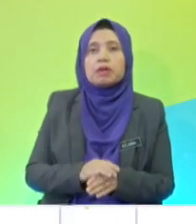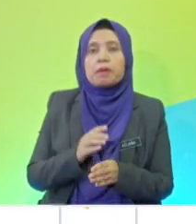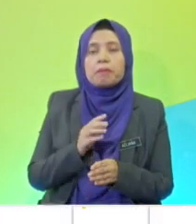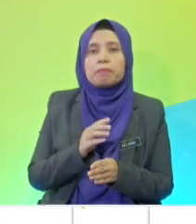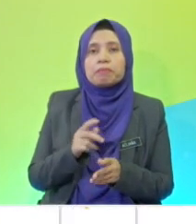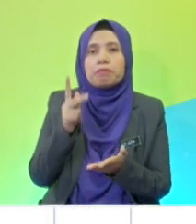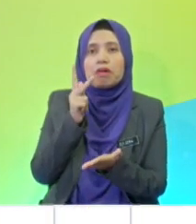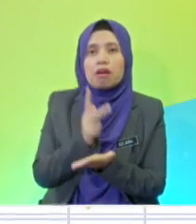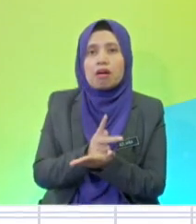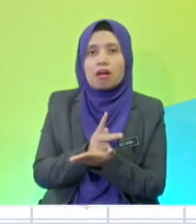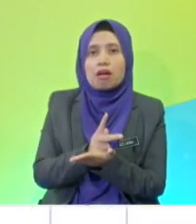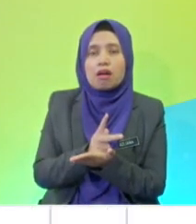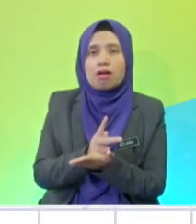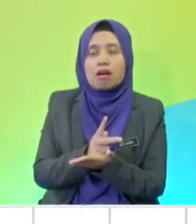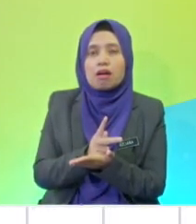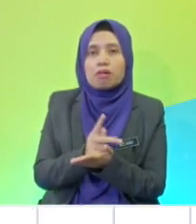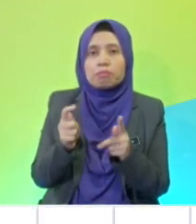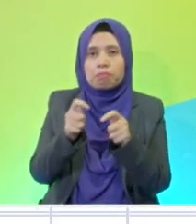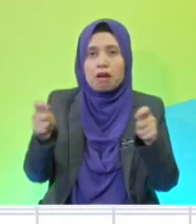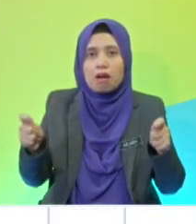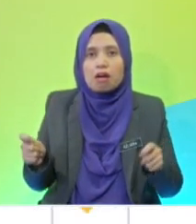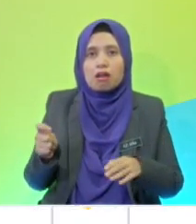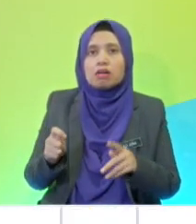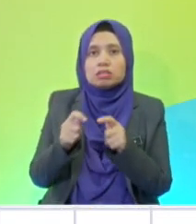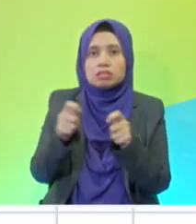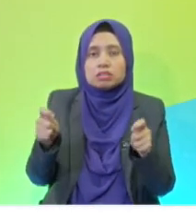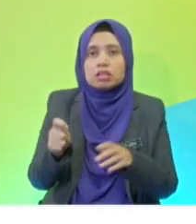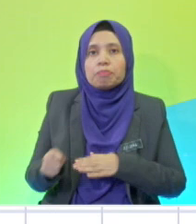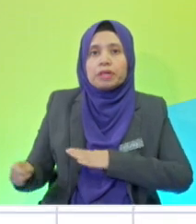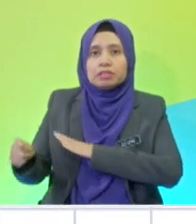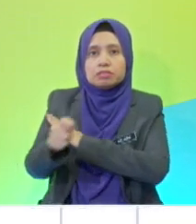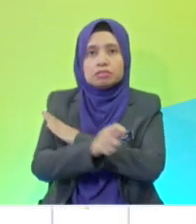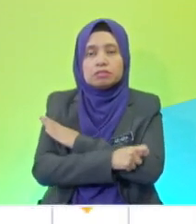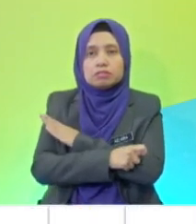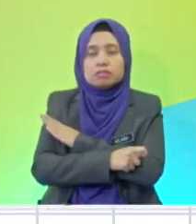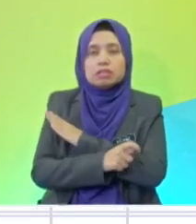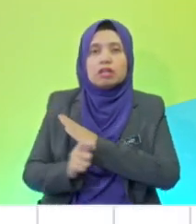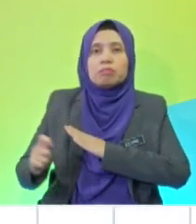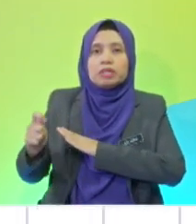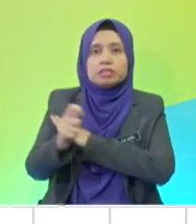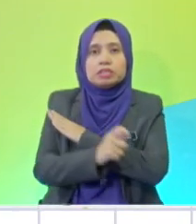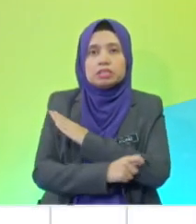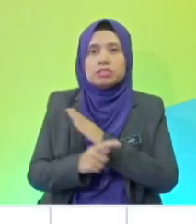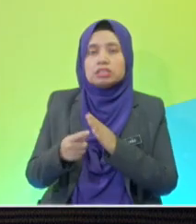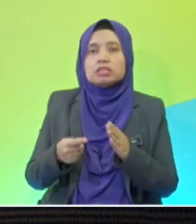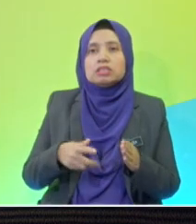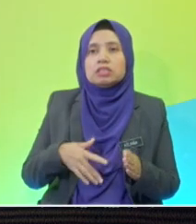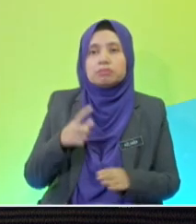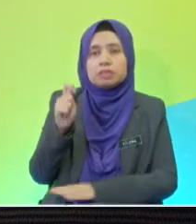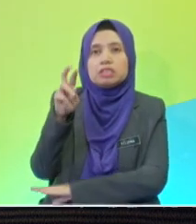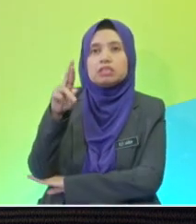in the park. He want to keep a Park. skateboard. We will see his answer. Yeah. Okay, so Damien's feeling